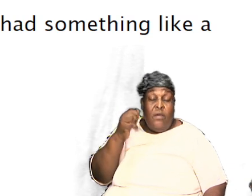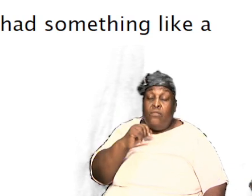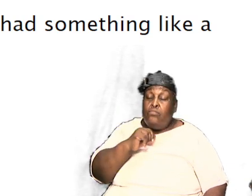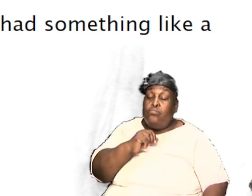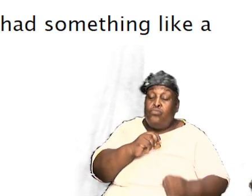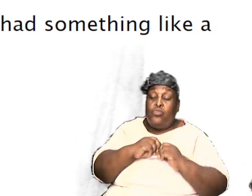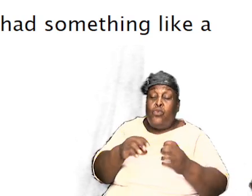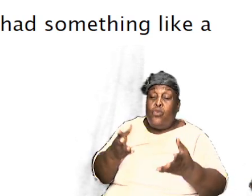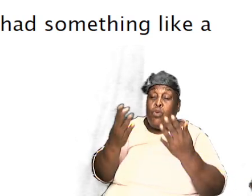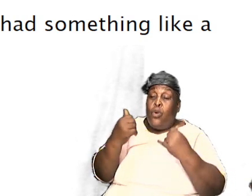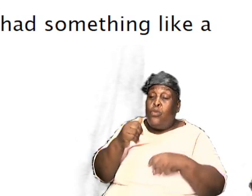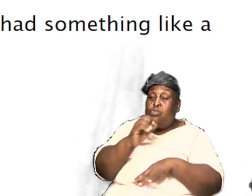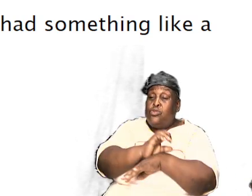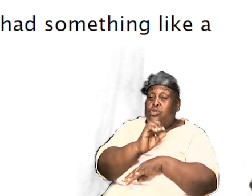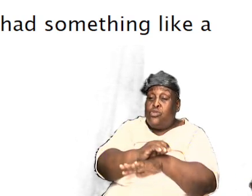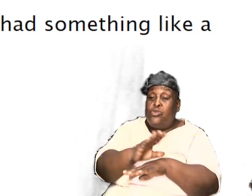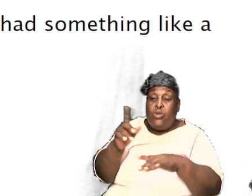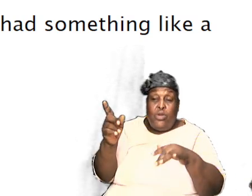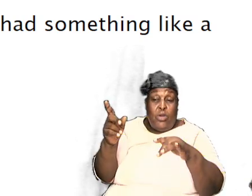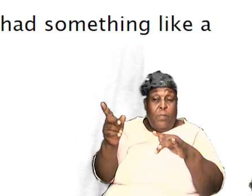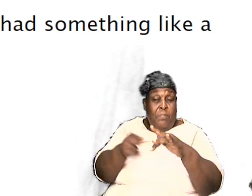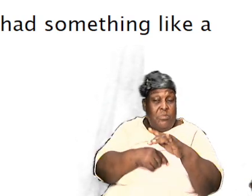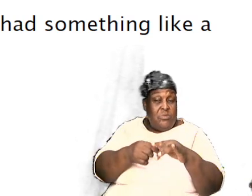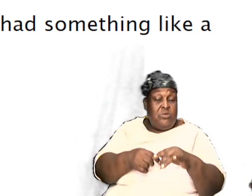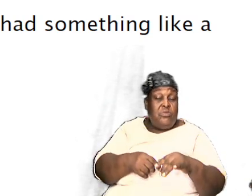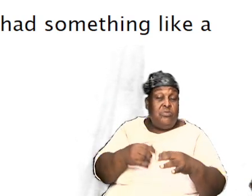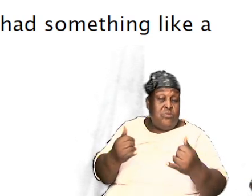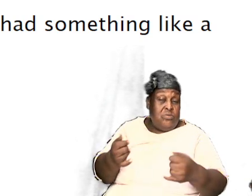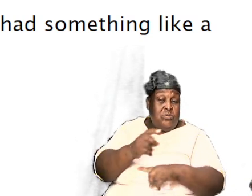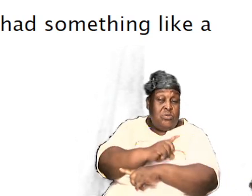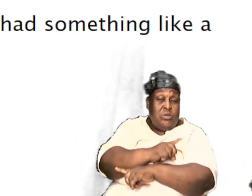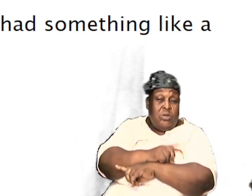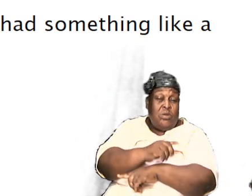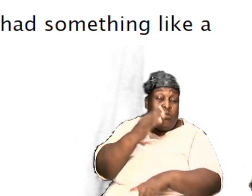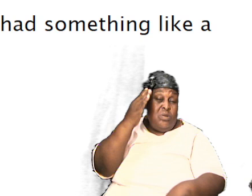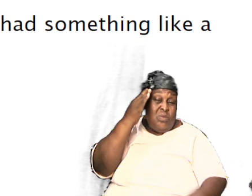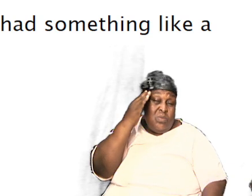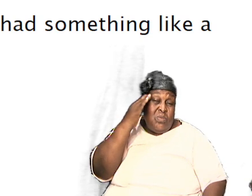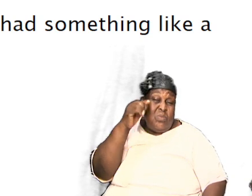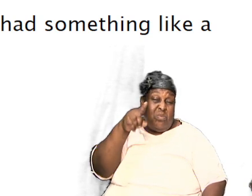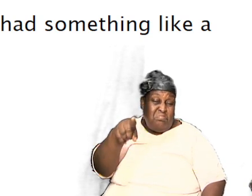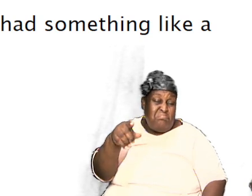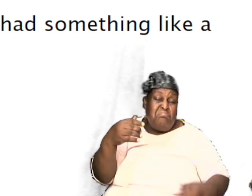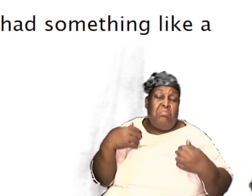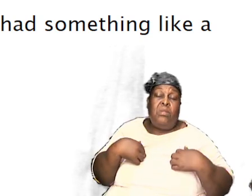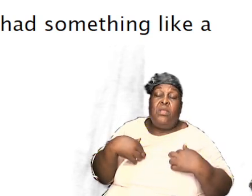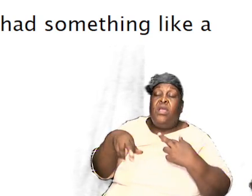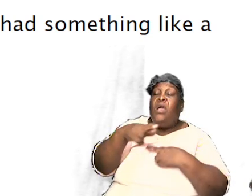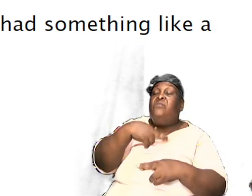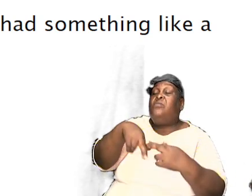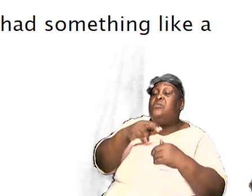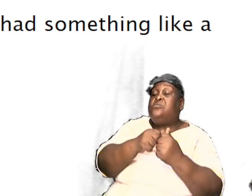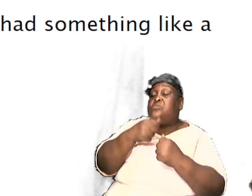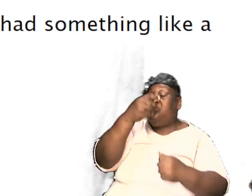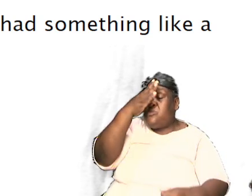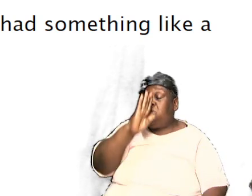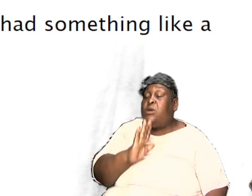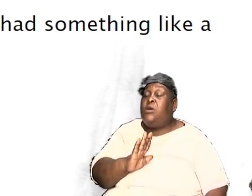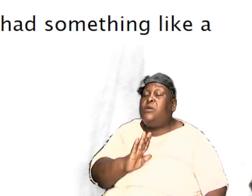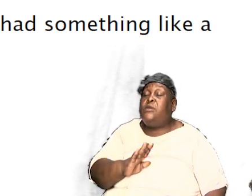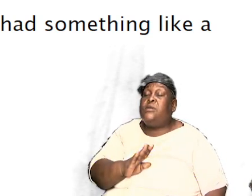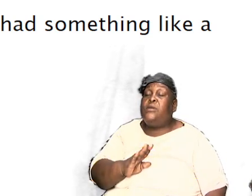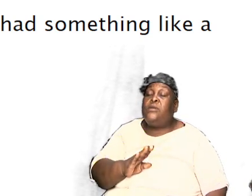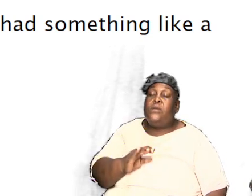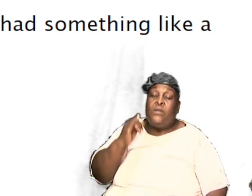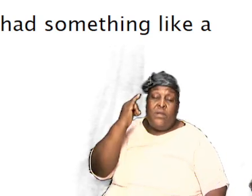me say, boy, I meet you today, but I know that he has a relationship with God, right? So